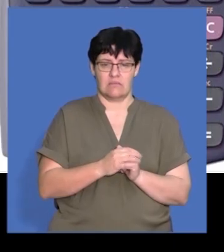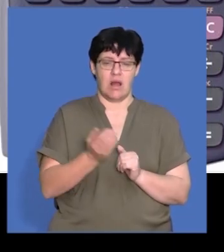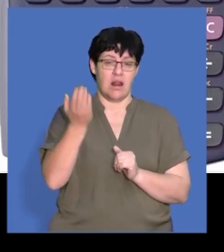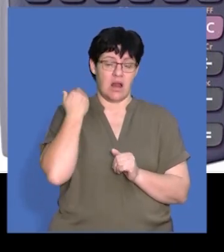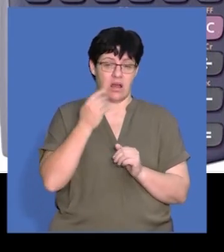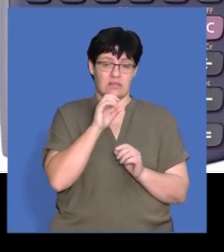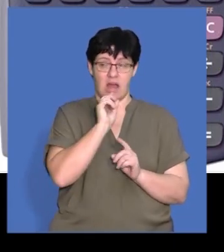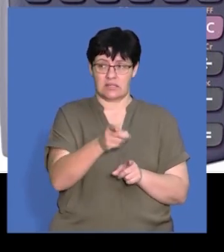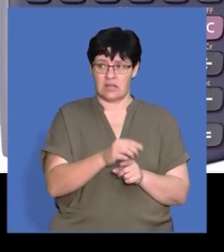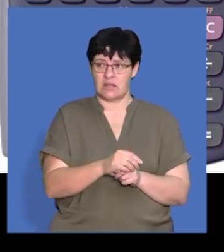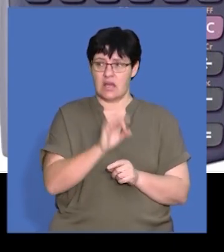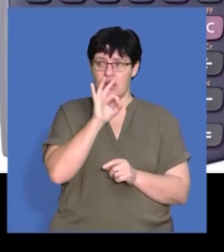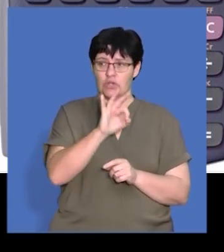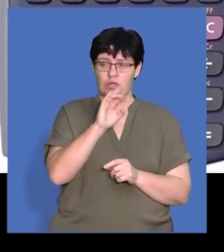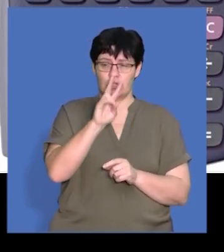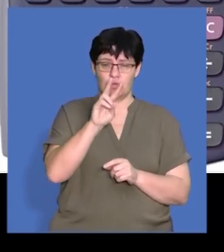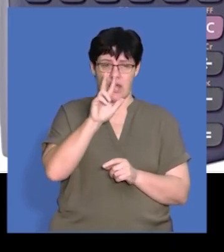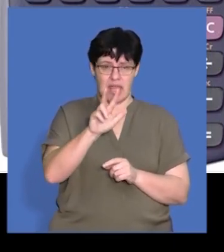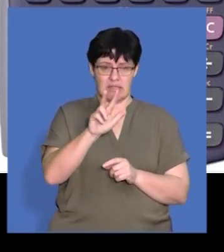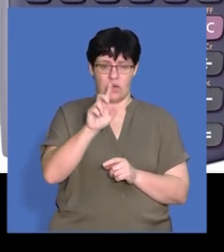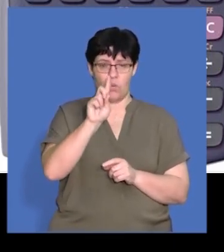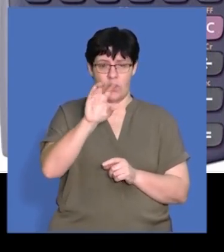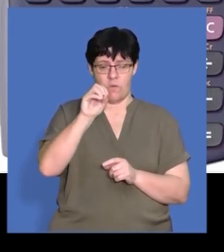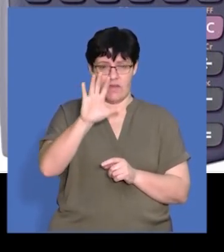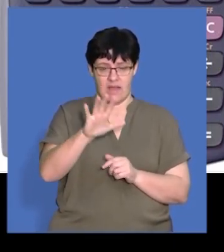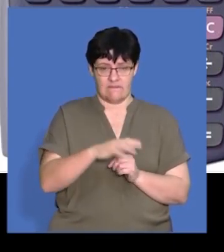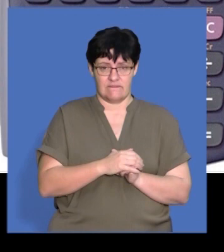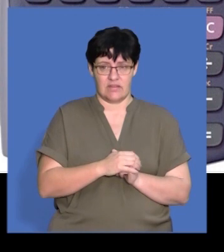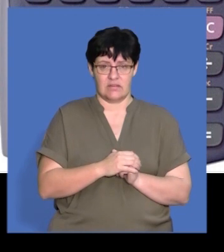answer. It was 328,105.